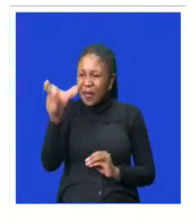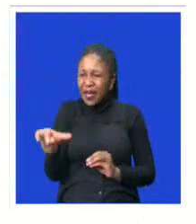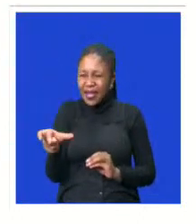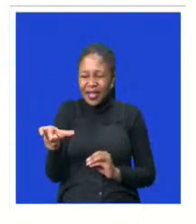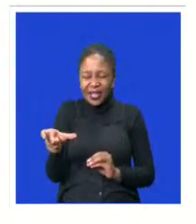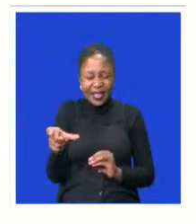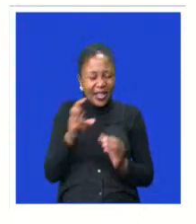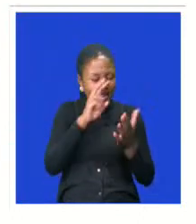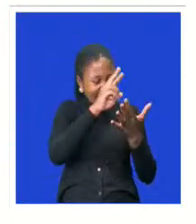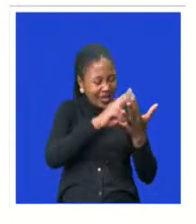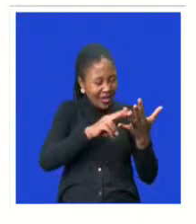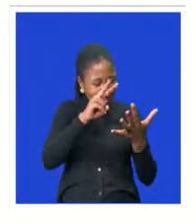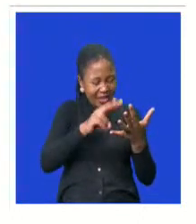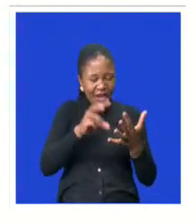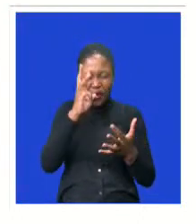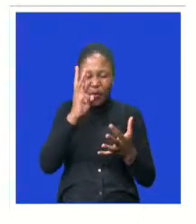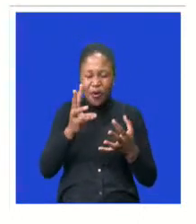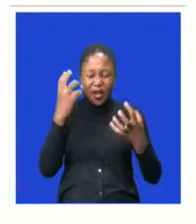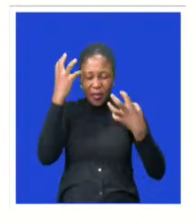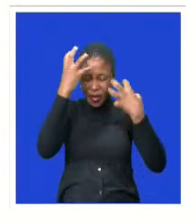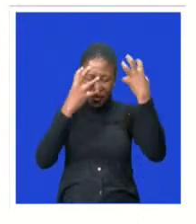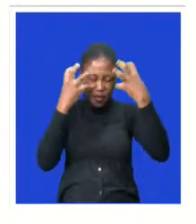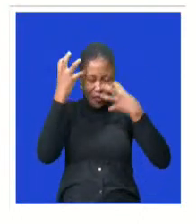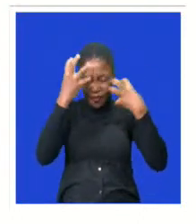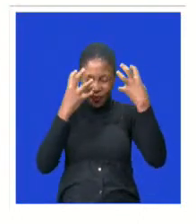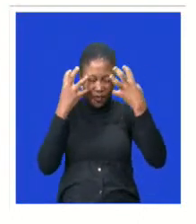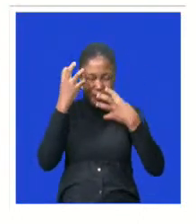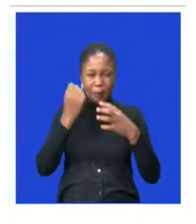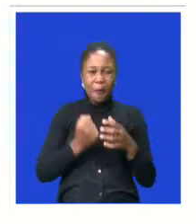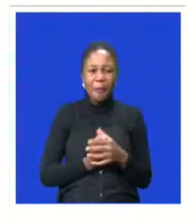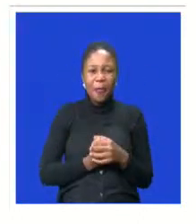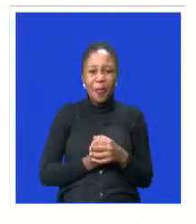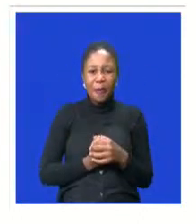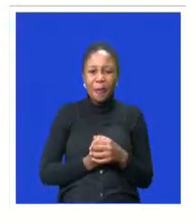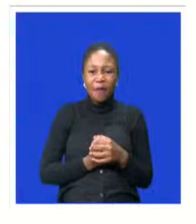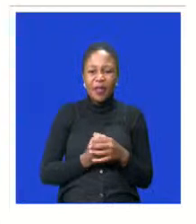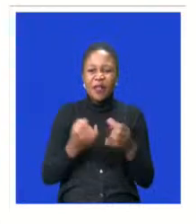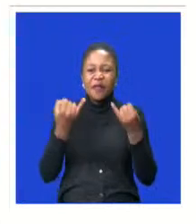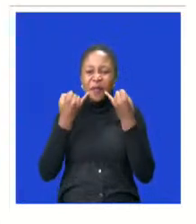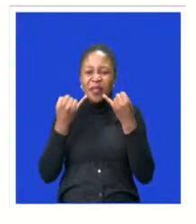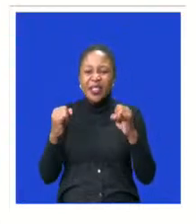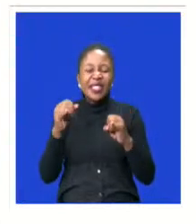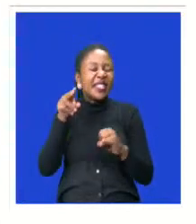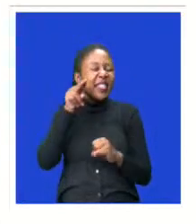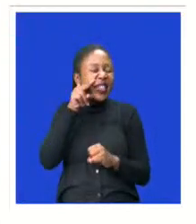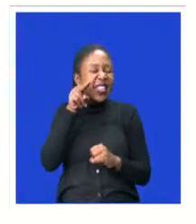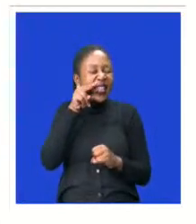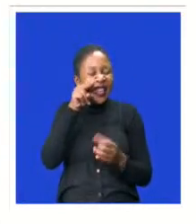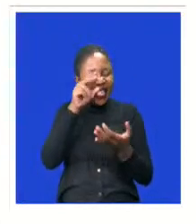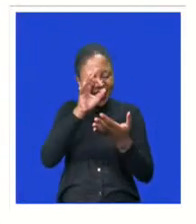we write. So the information must be as clear for better understanding.